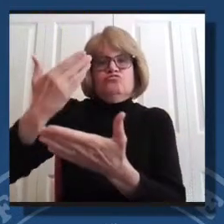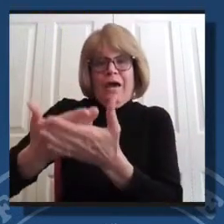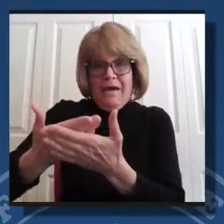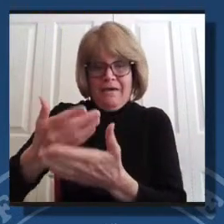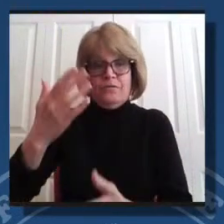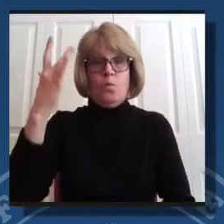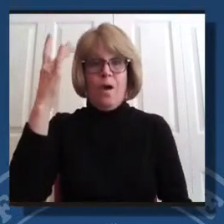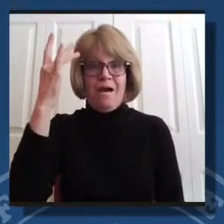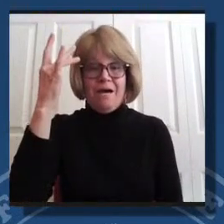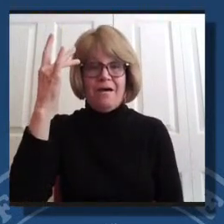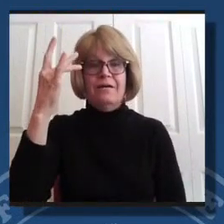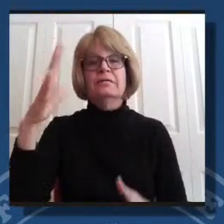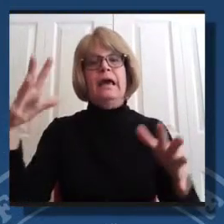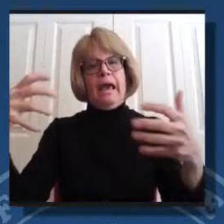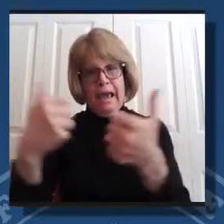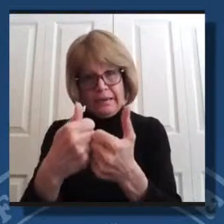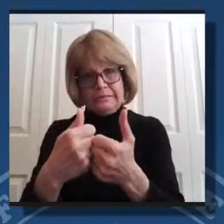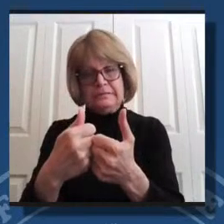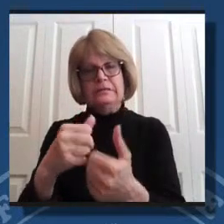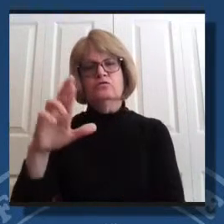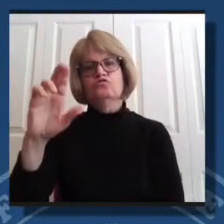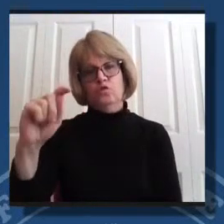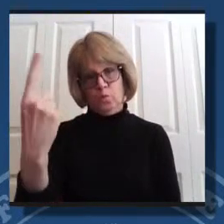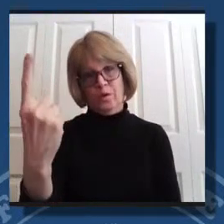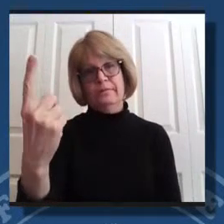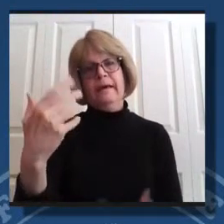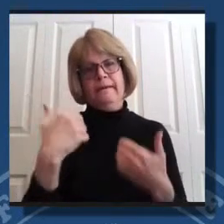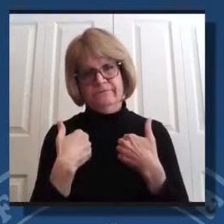there was an accident on Route 1.